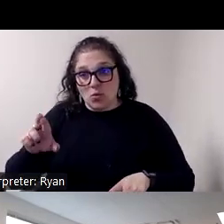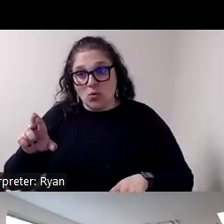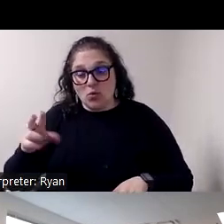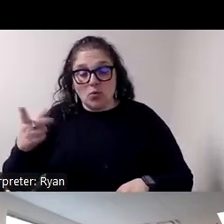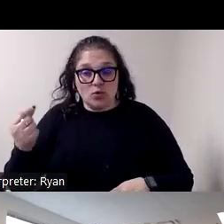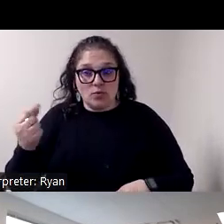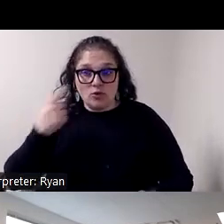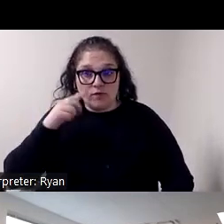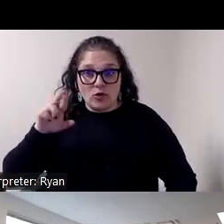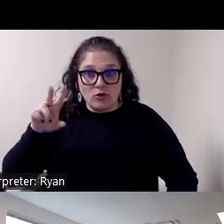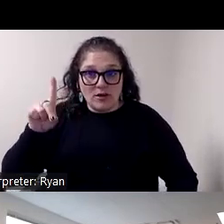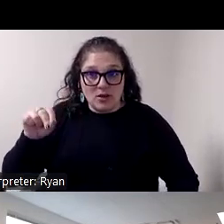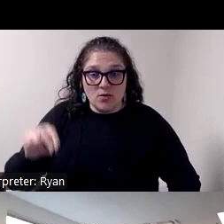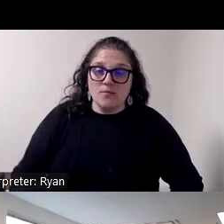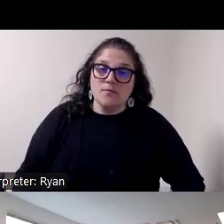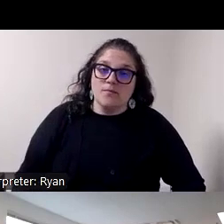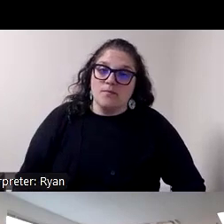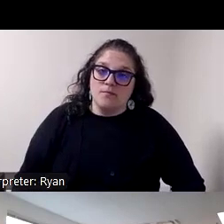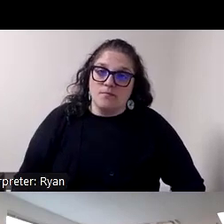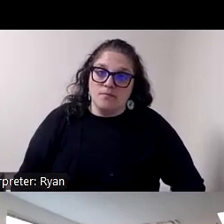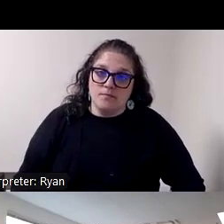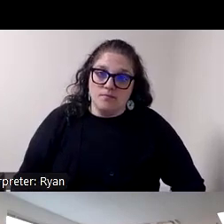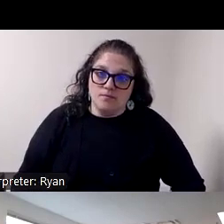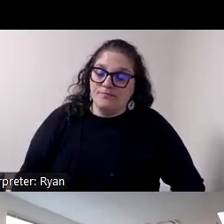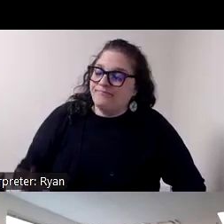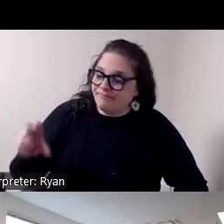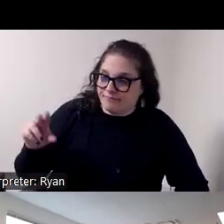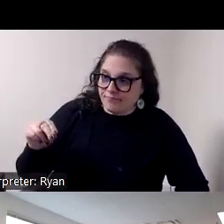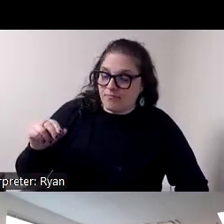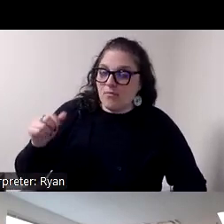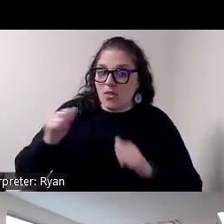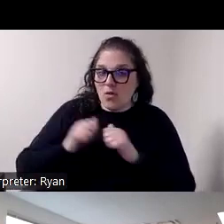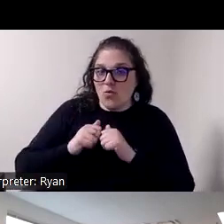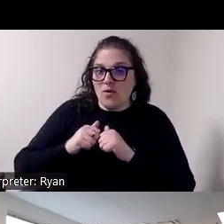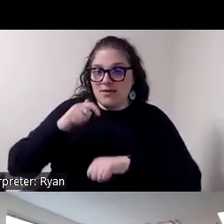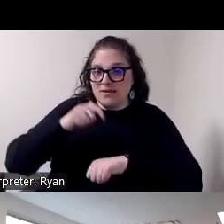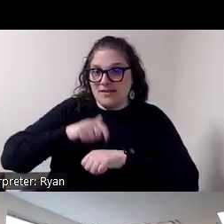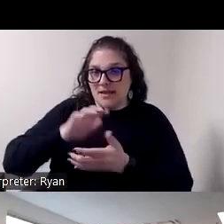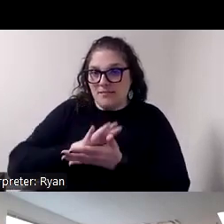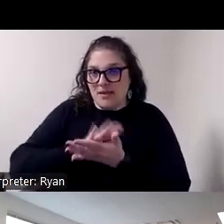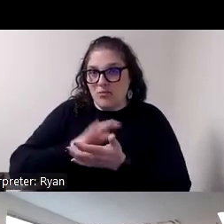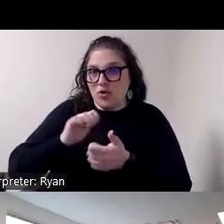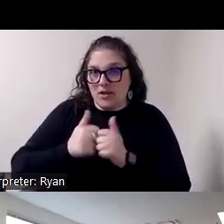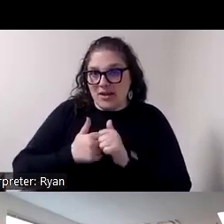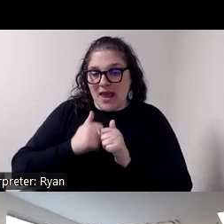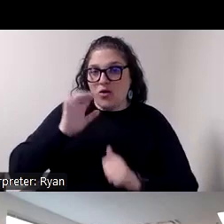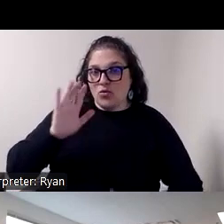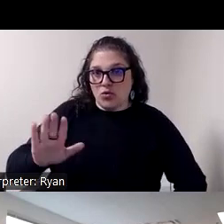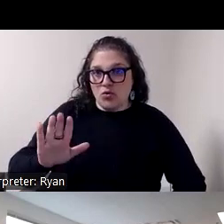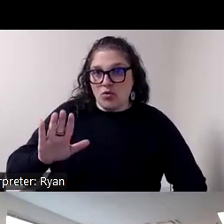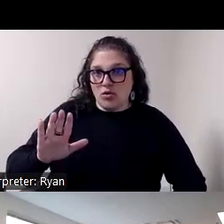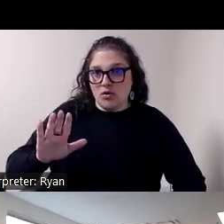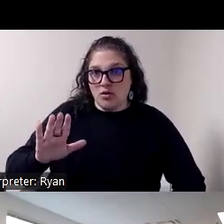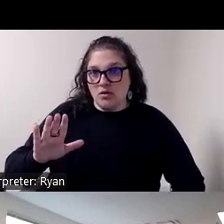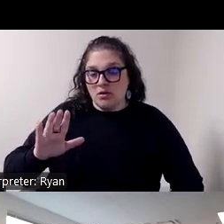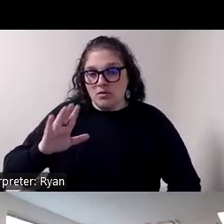No, you do not have to do that. Typically with the timesheets and how your profile is